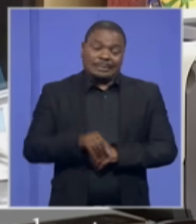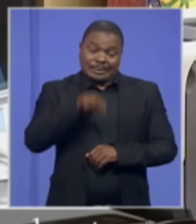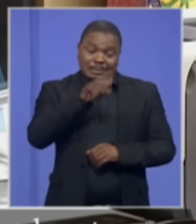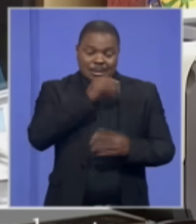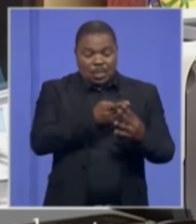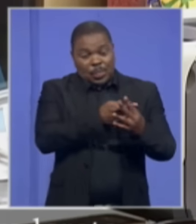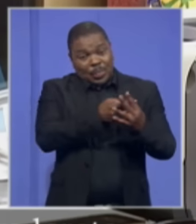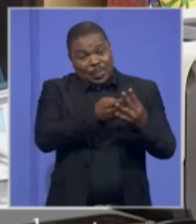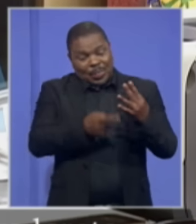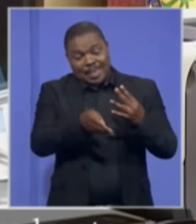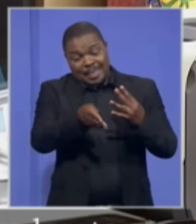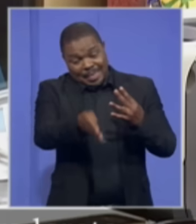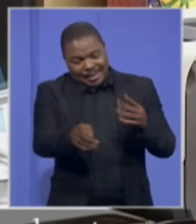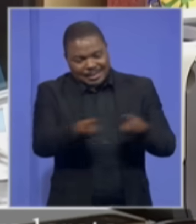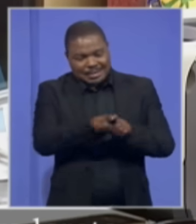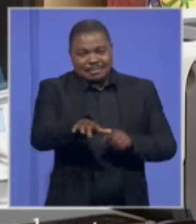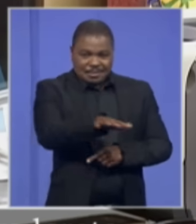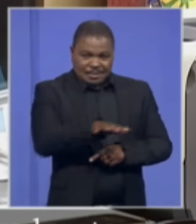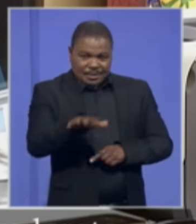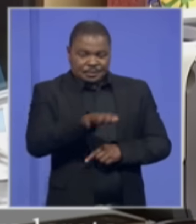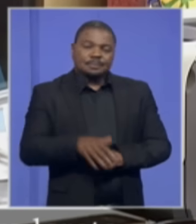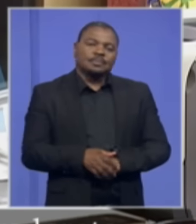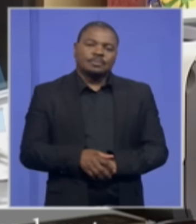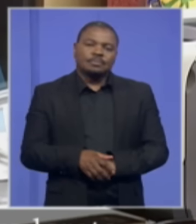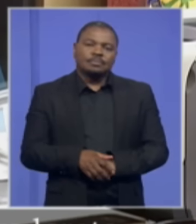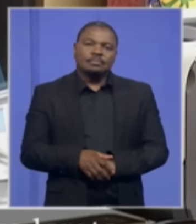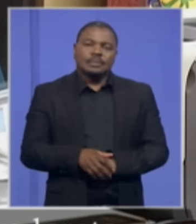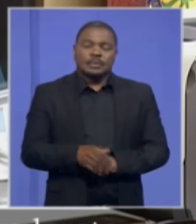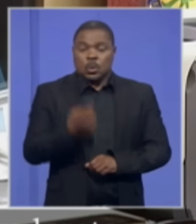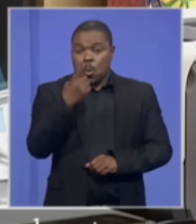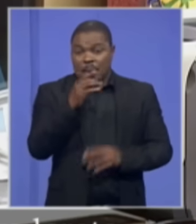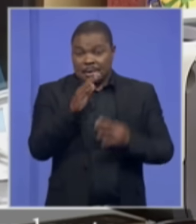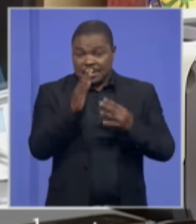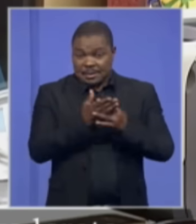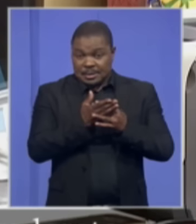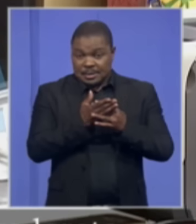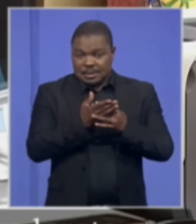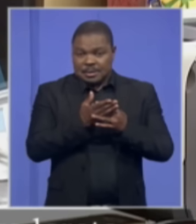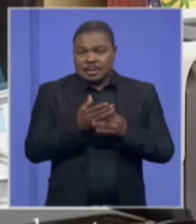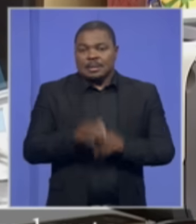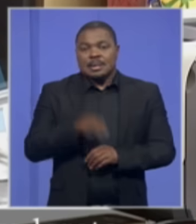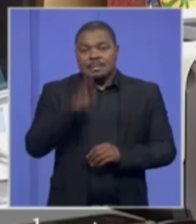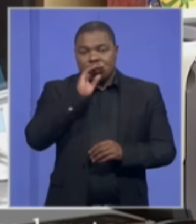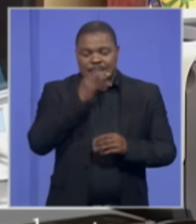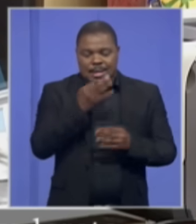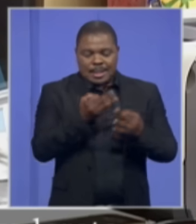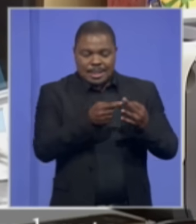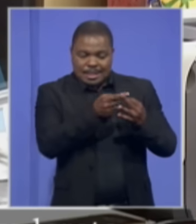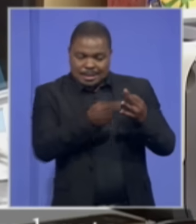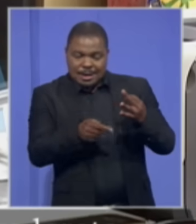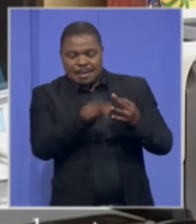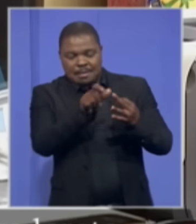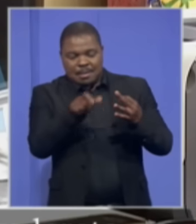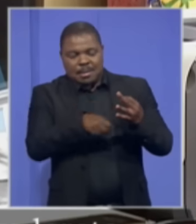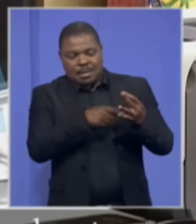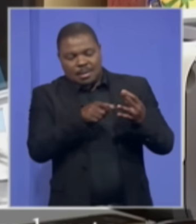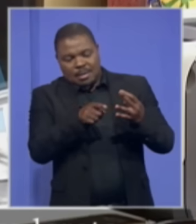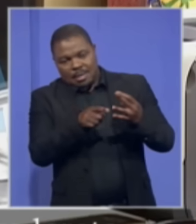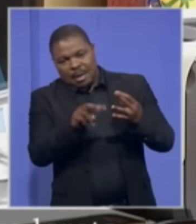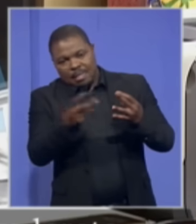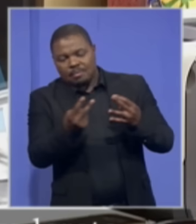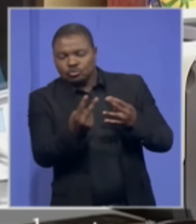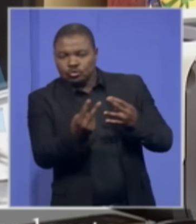di sedile Park Road. Me ho nyewe ile ngwe ke mona le mahlatsipa a ka ba mararo ho engwe ya mabedi mme